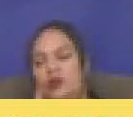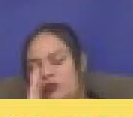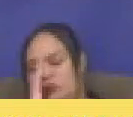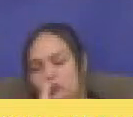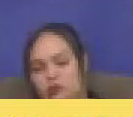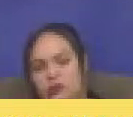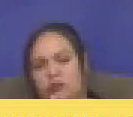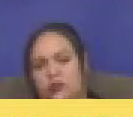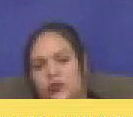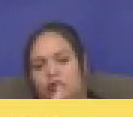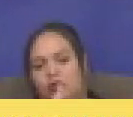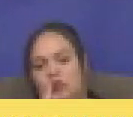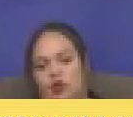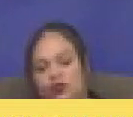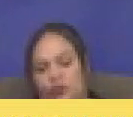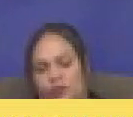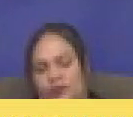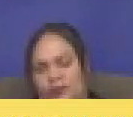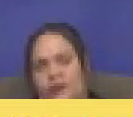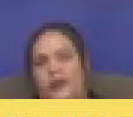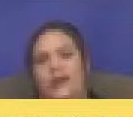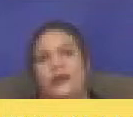to the question, Mr. Mbata.